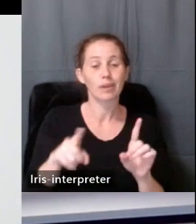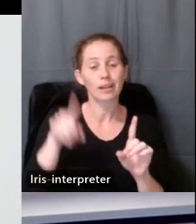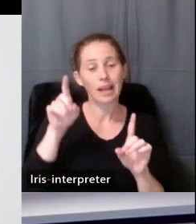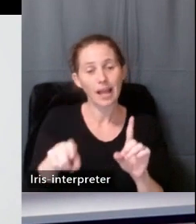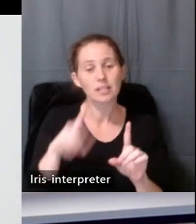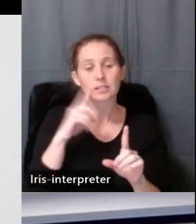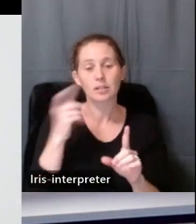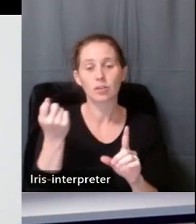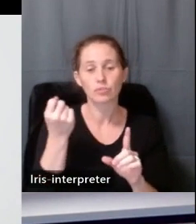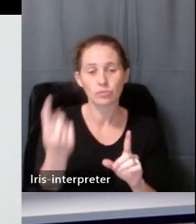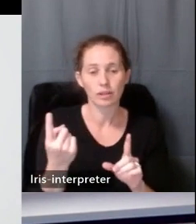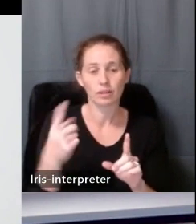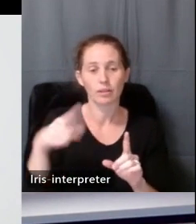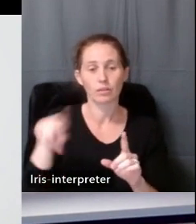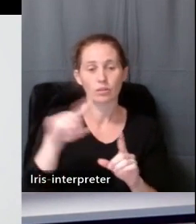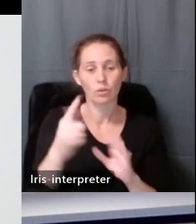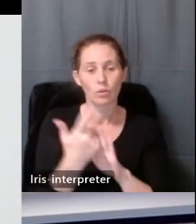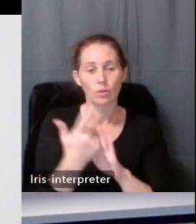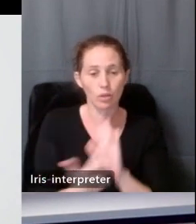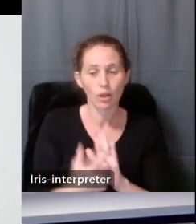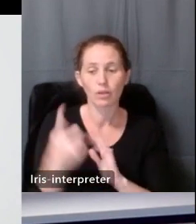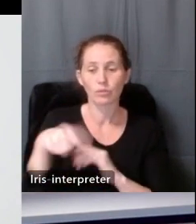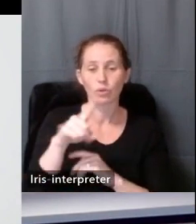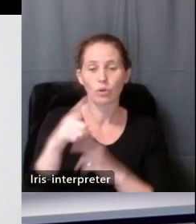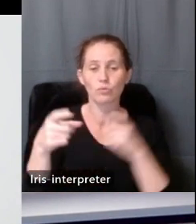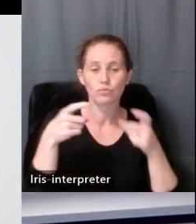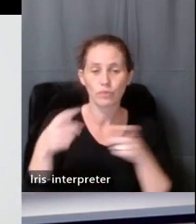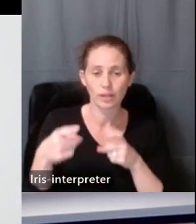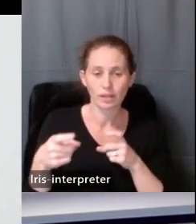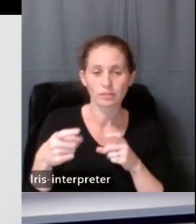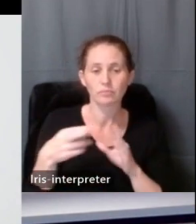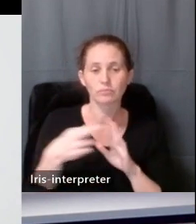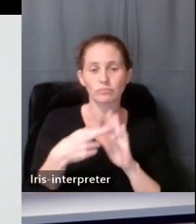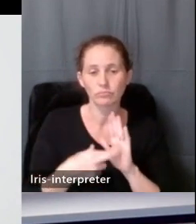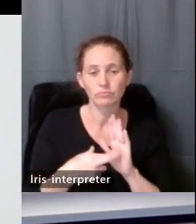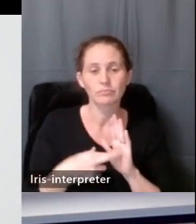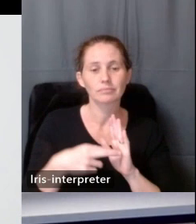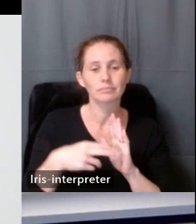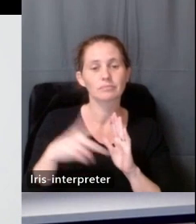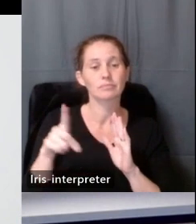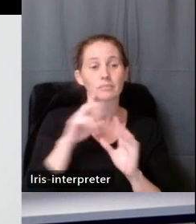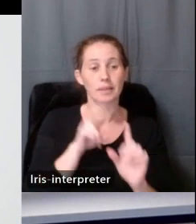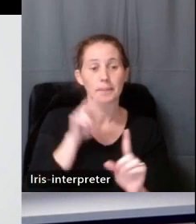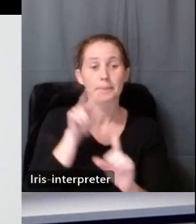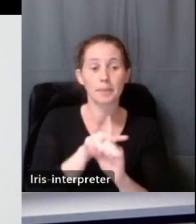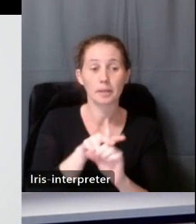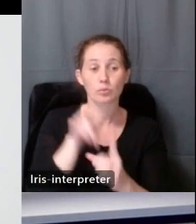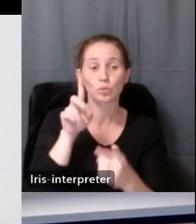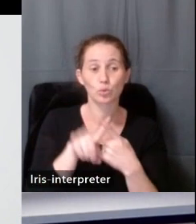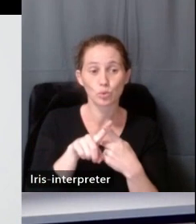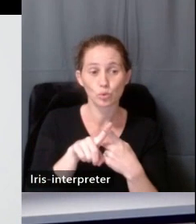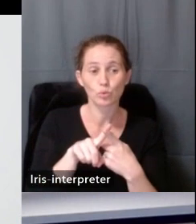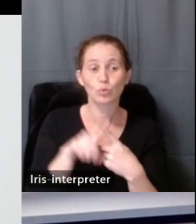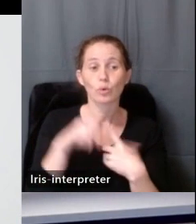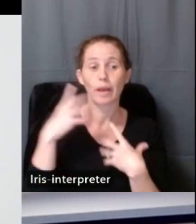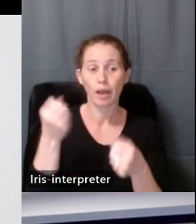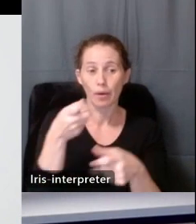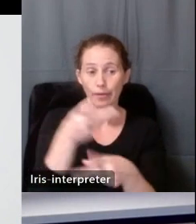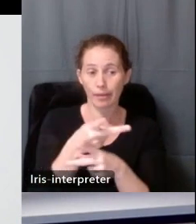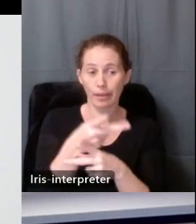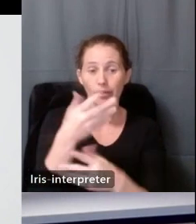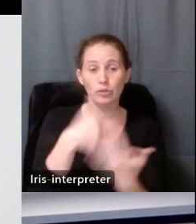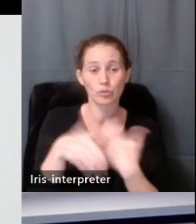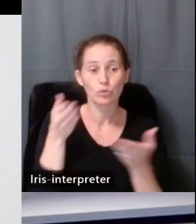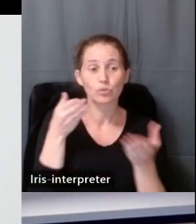to be understood that those laws and those regulations are certainly applicable to the provision of healthcare and